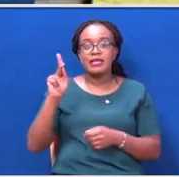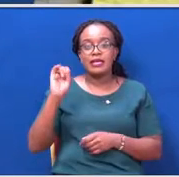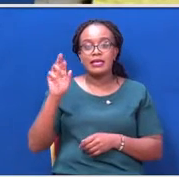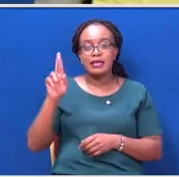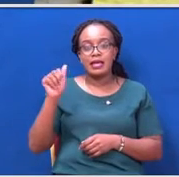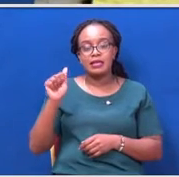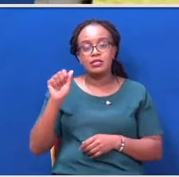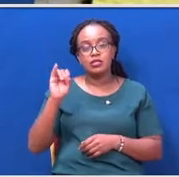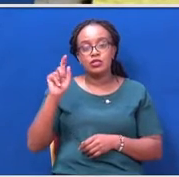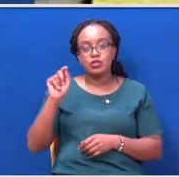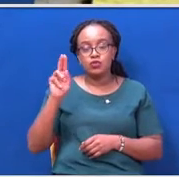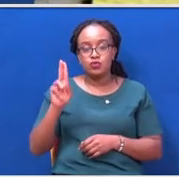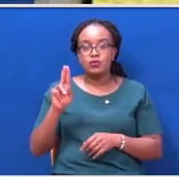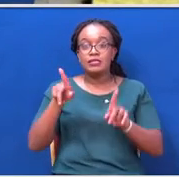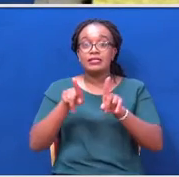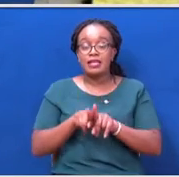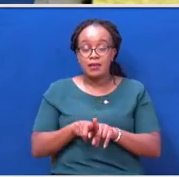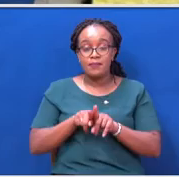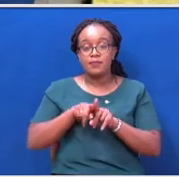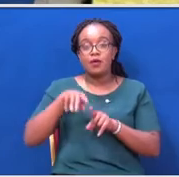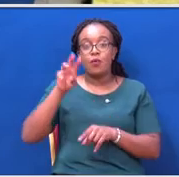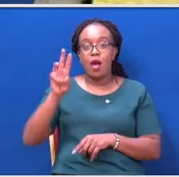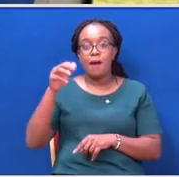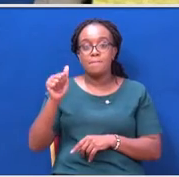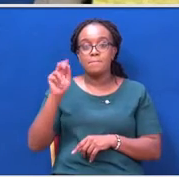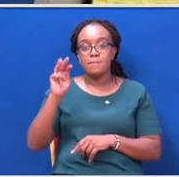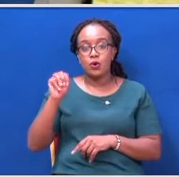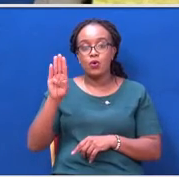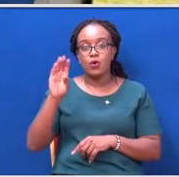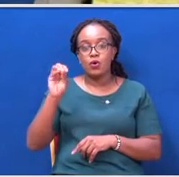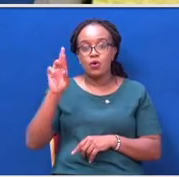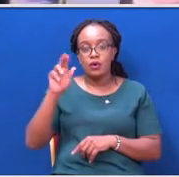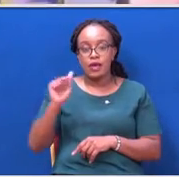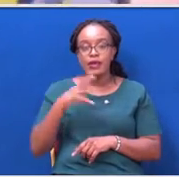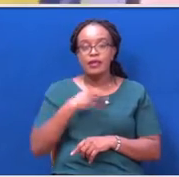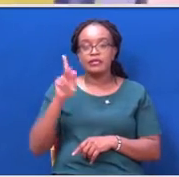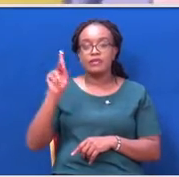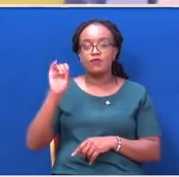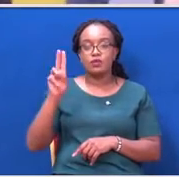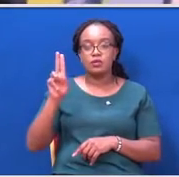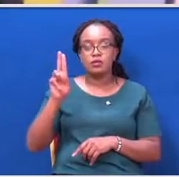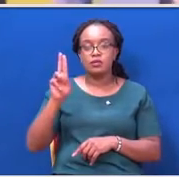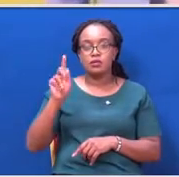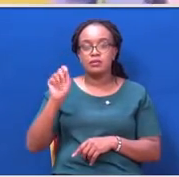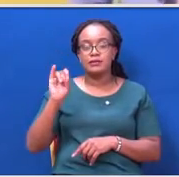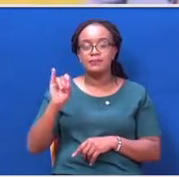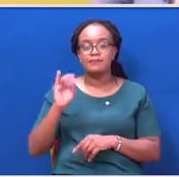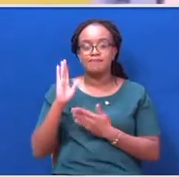of Darkanithi, Embu's Martin Wambora, and former Senator Lynn Kivuti.